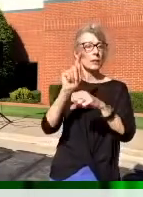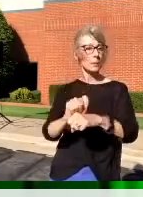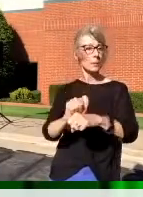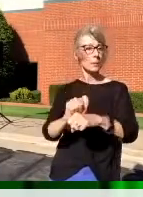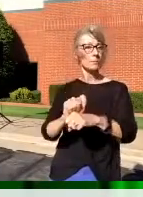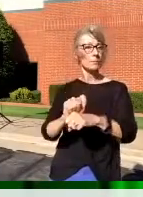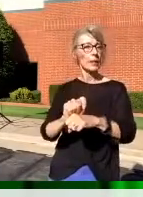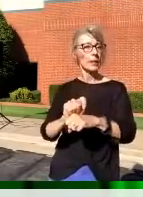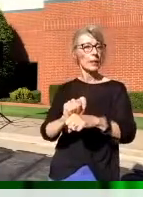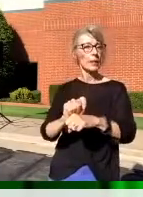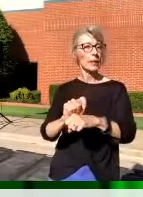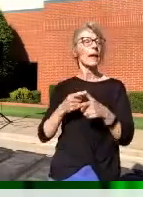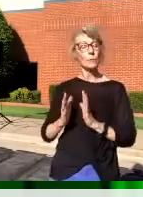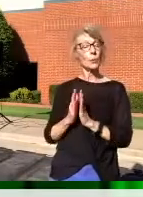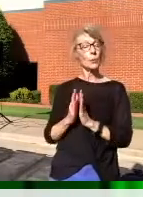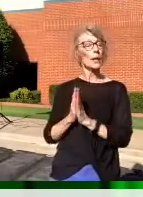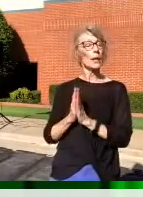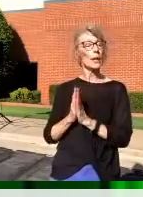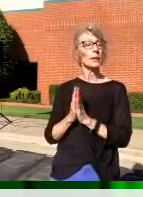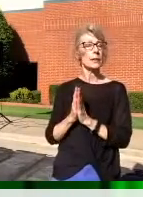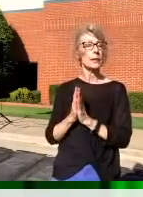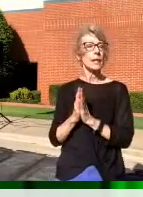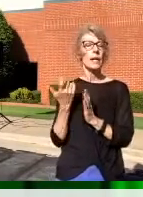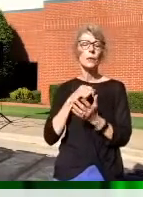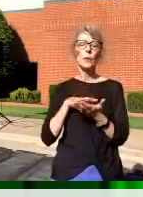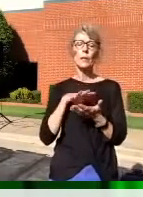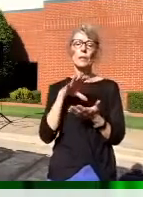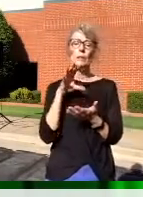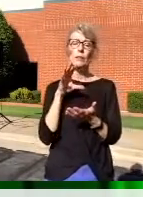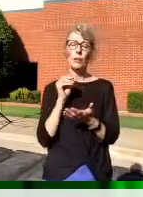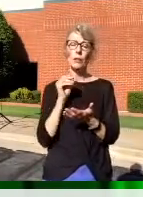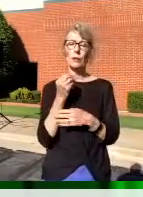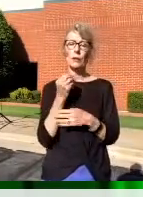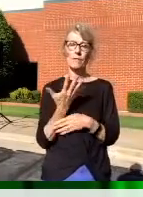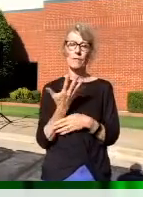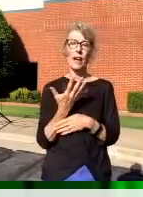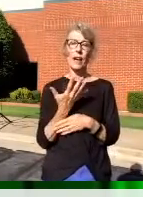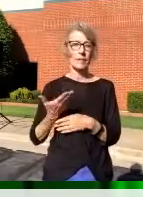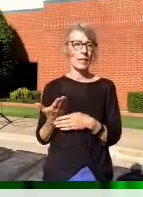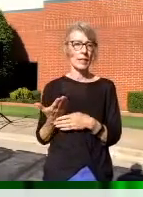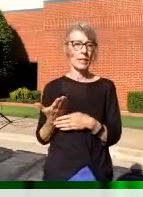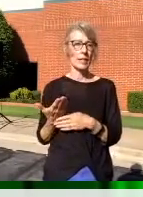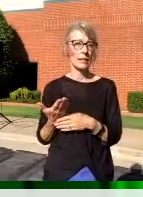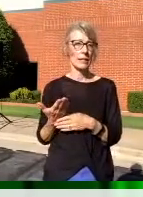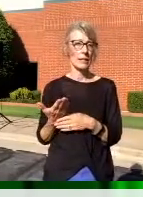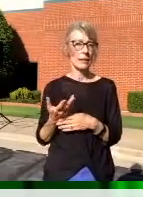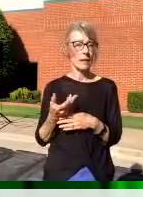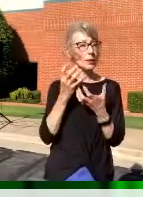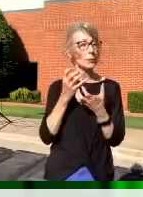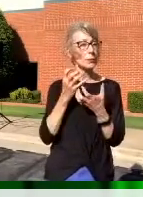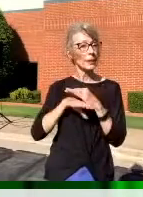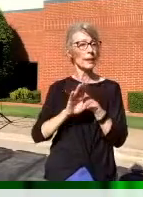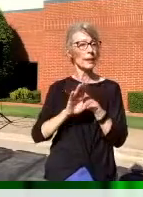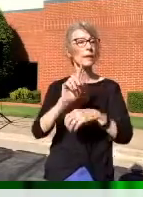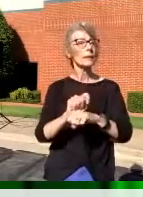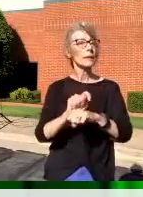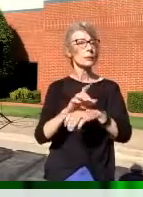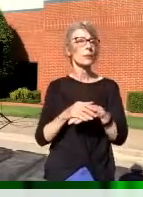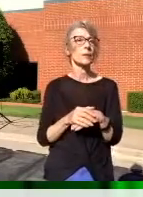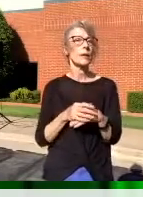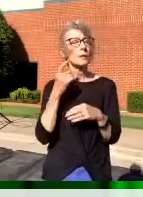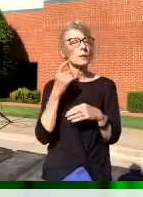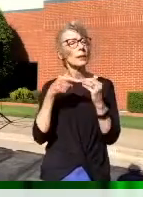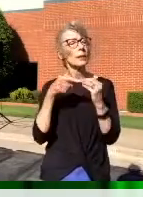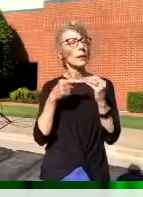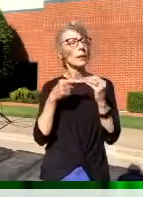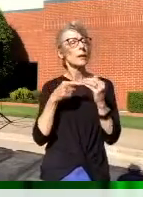five characteristics that God originally wanted in his own temple. So I'm just going to read verses, and then I want you to evaluate if these things are in your life. Here we